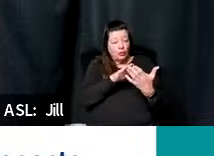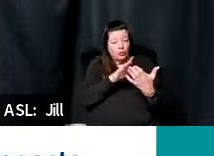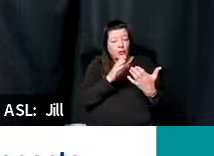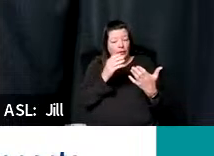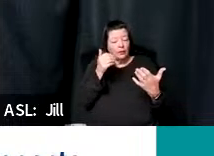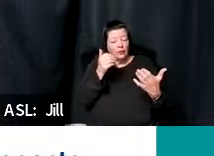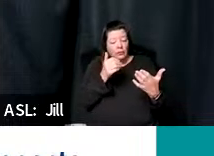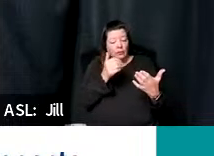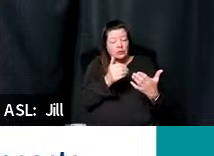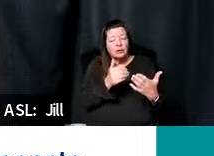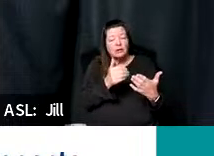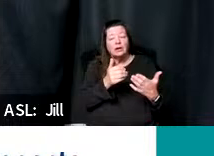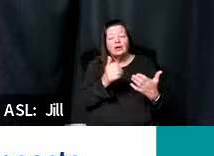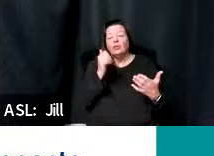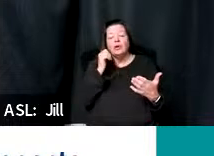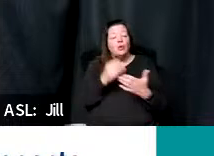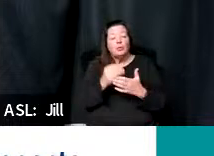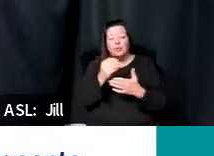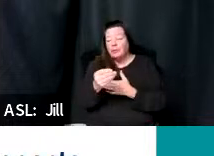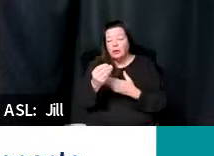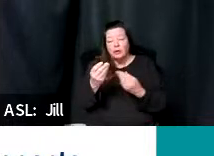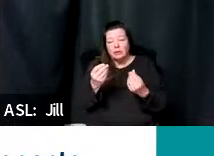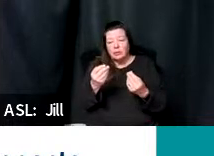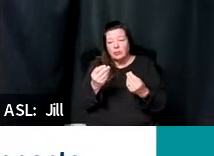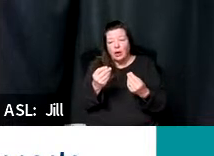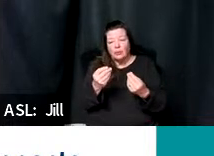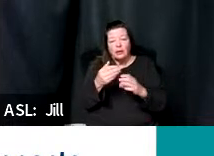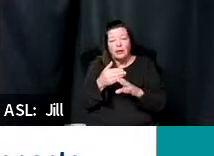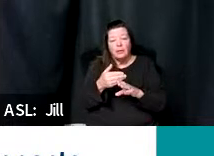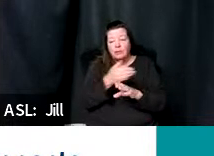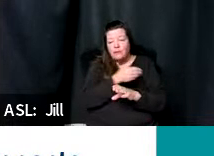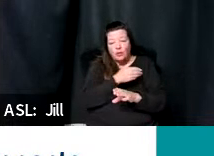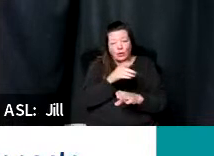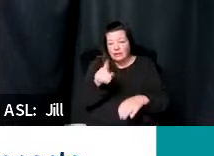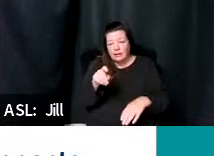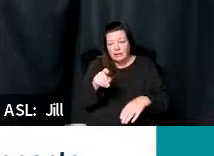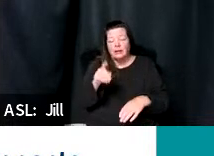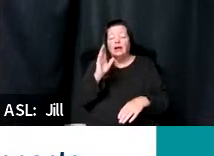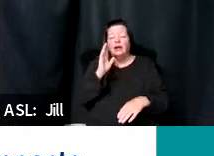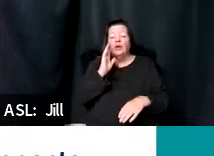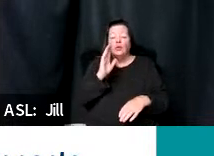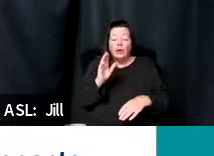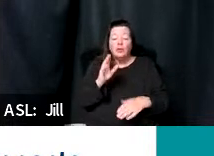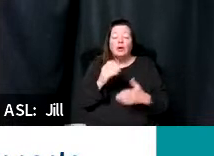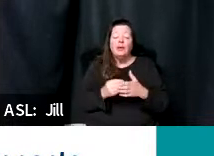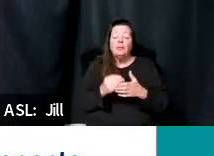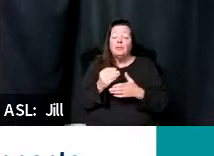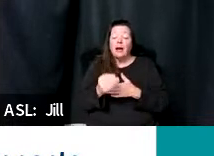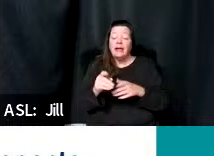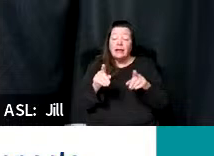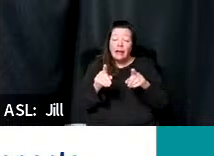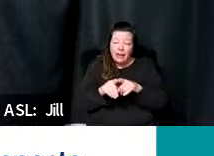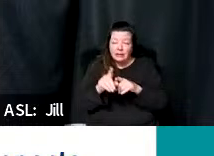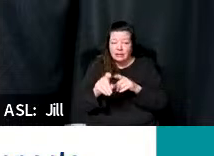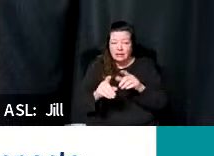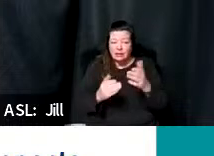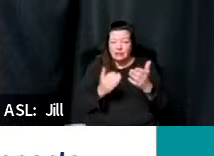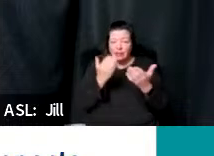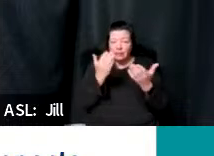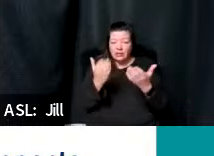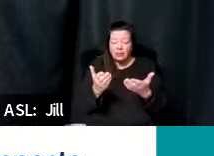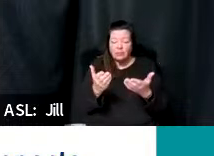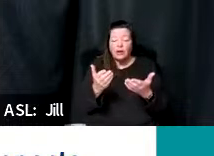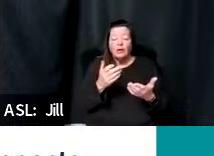we won't be purchasing property well before they're needed. We'll be purchasing them as those needs arise. We want to make sure we preserve